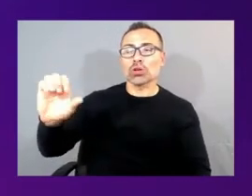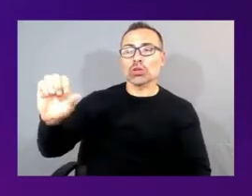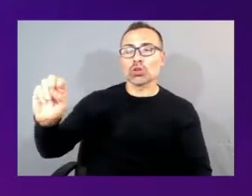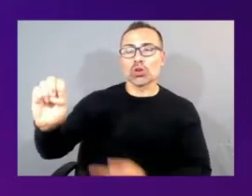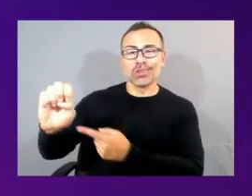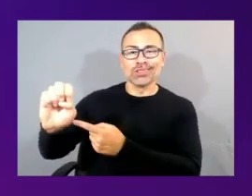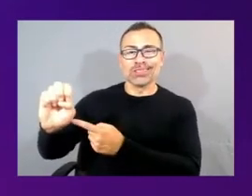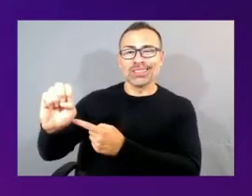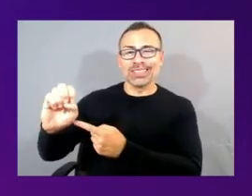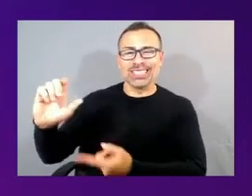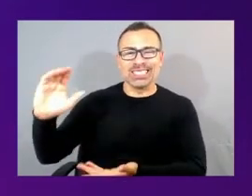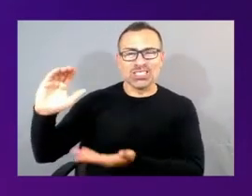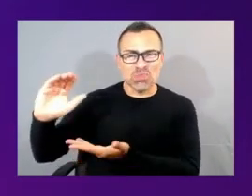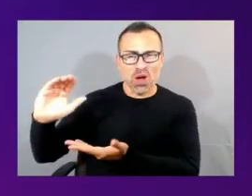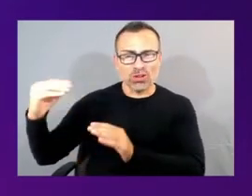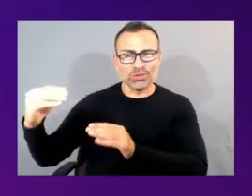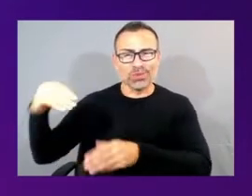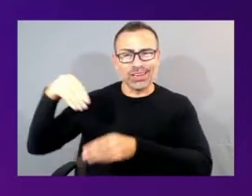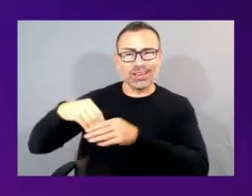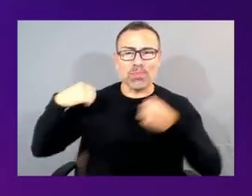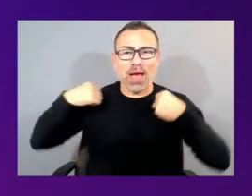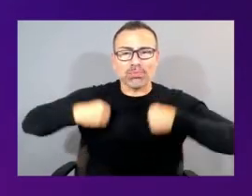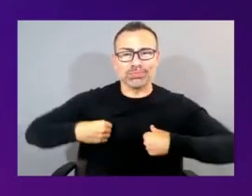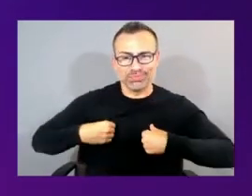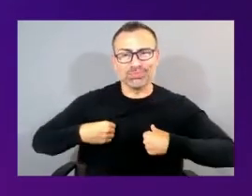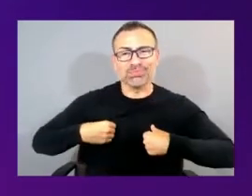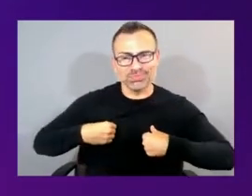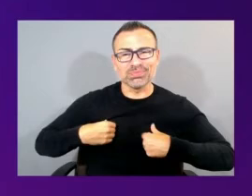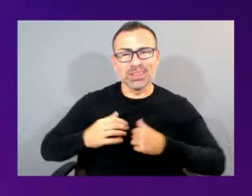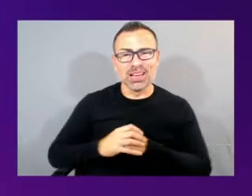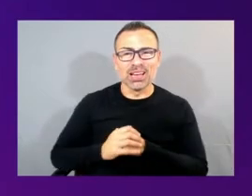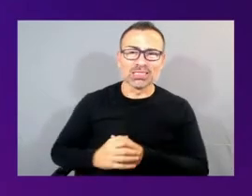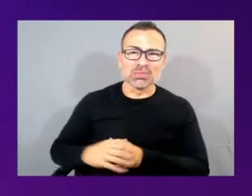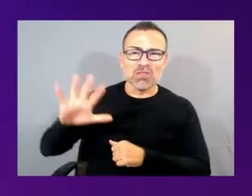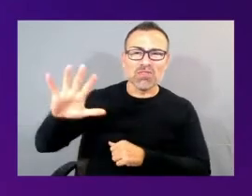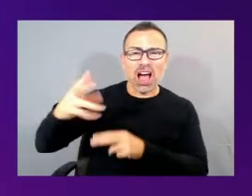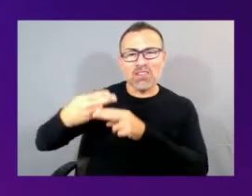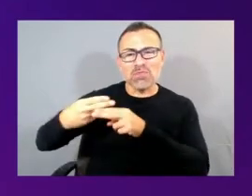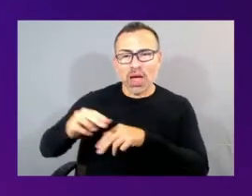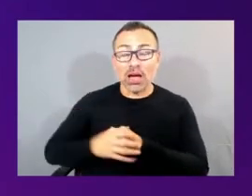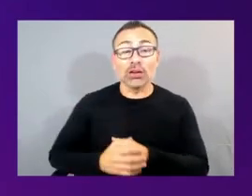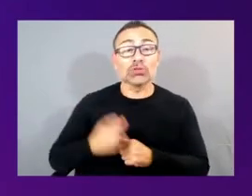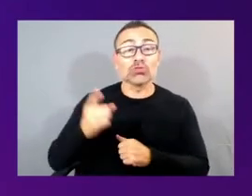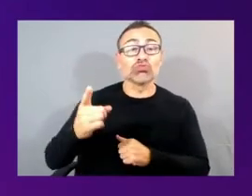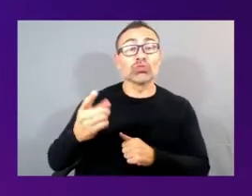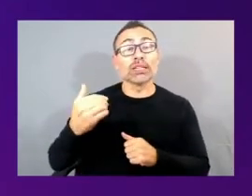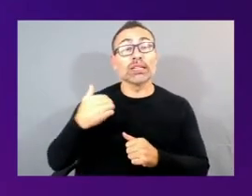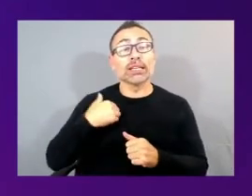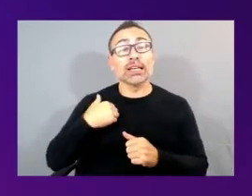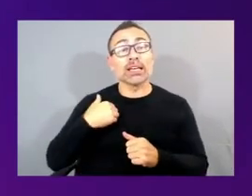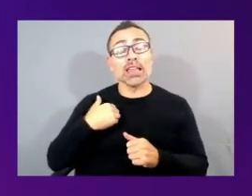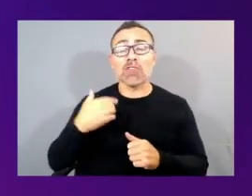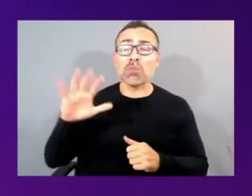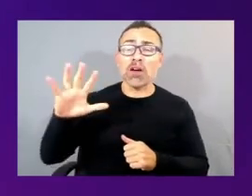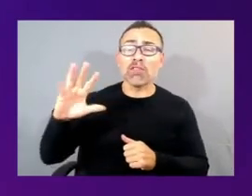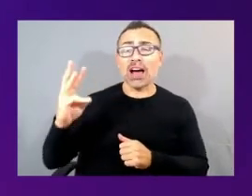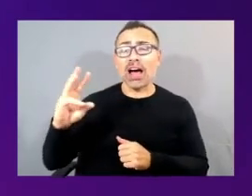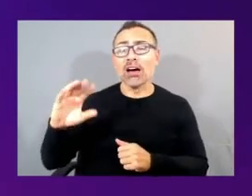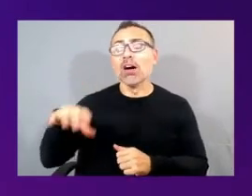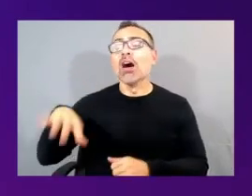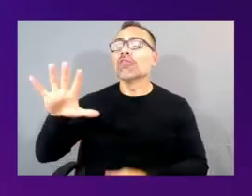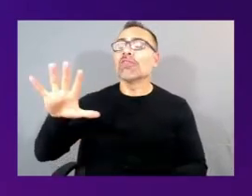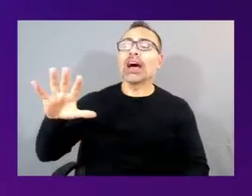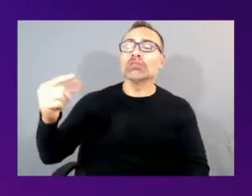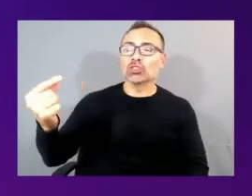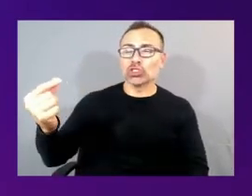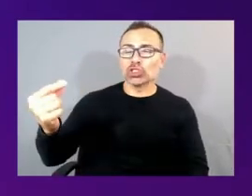with the same amount of ruggedness. It can handle up to 5G in terms of shock force and vibration resistance. And think of Snow